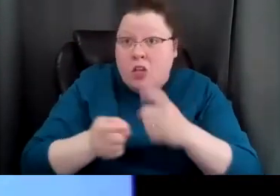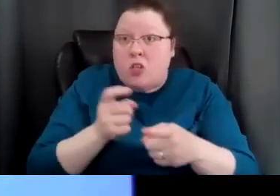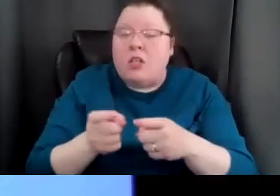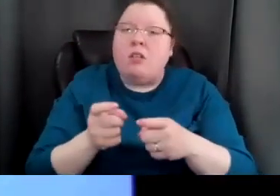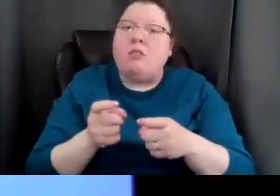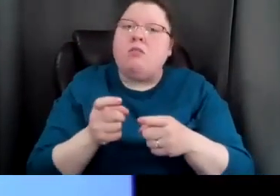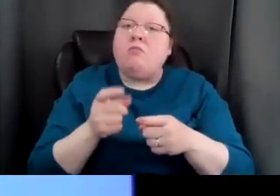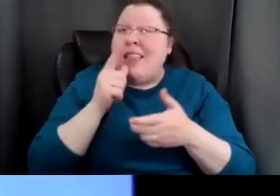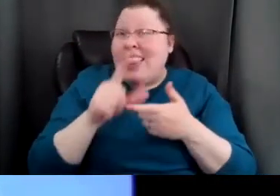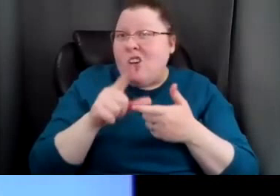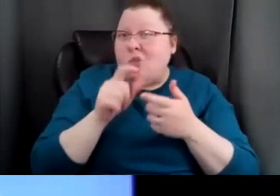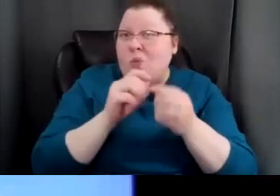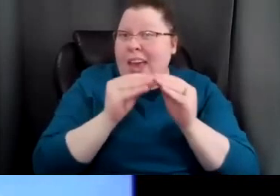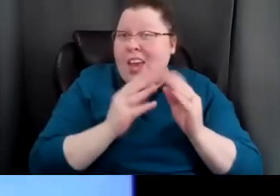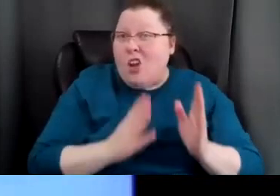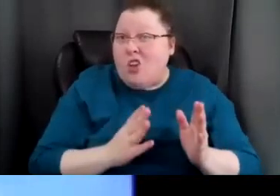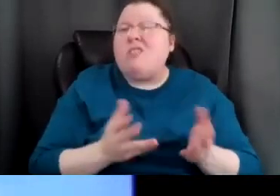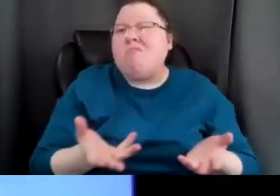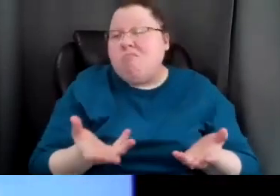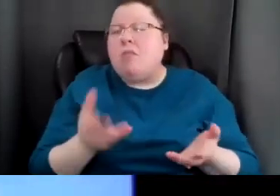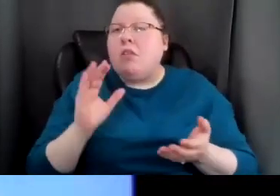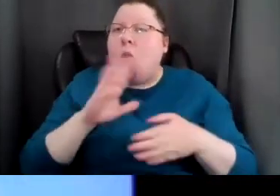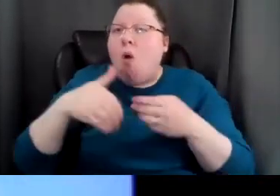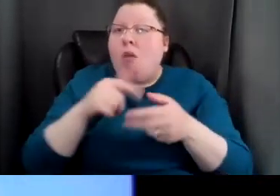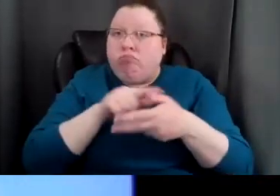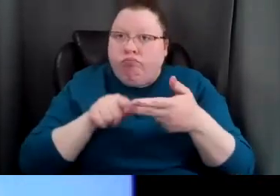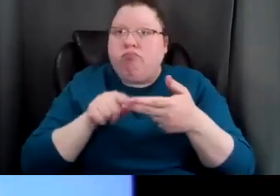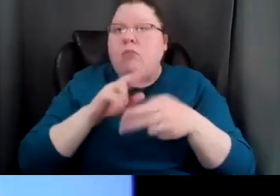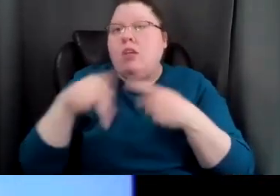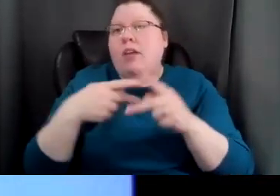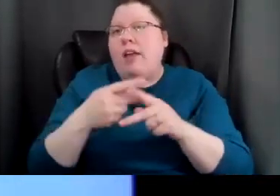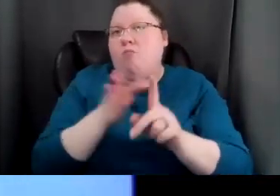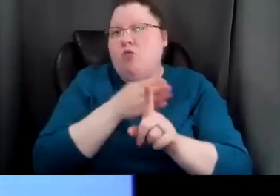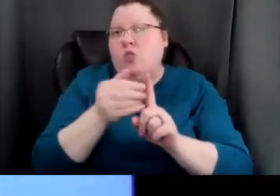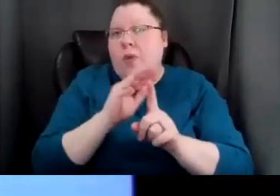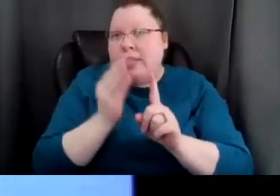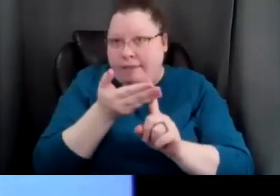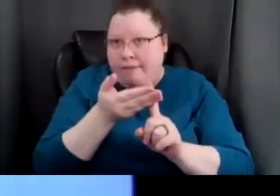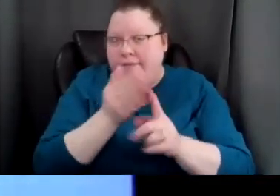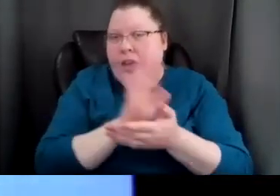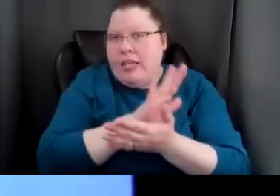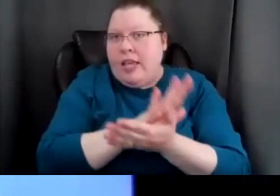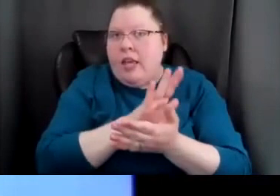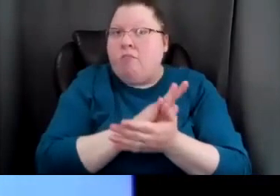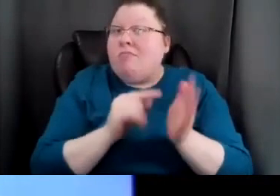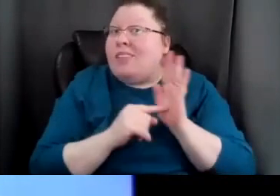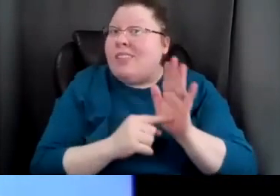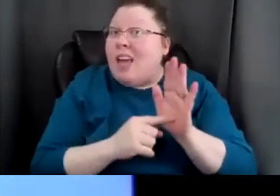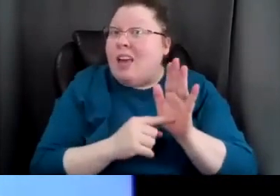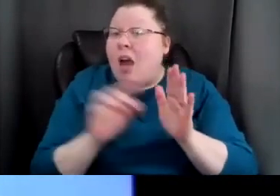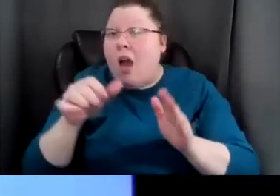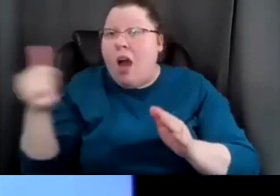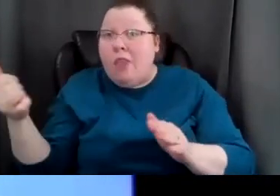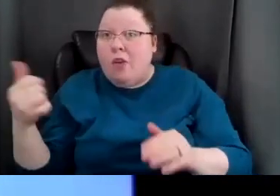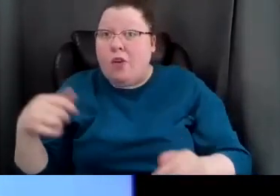of writing are persuasive essays. Let me show you an example now of a persuasive